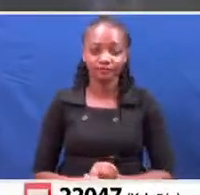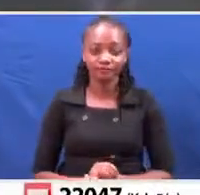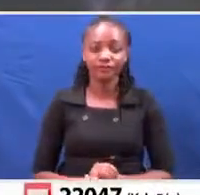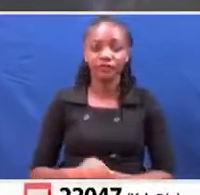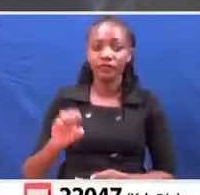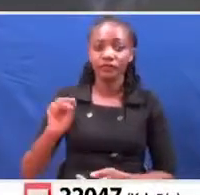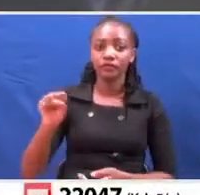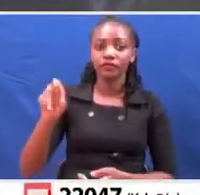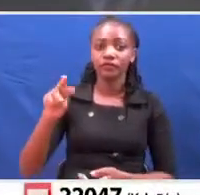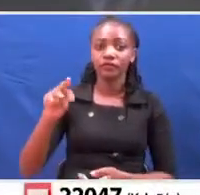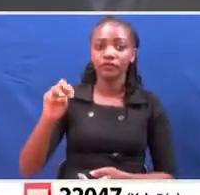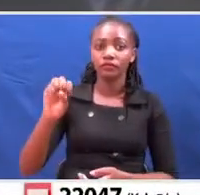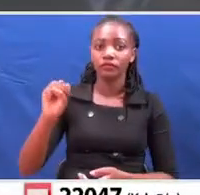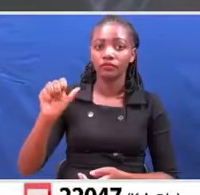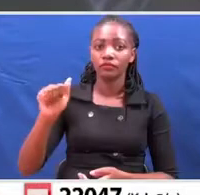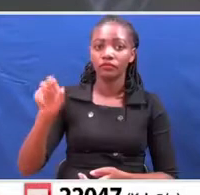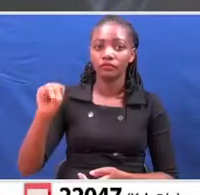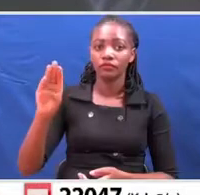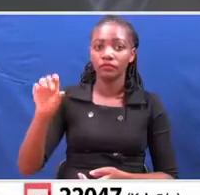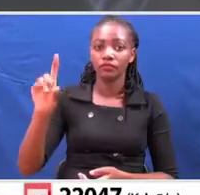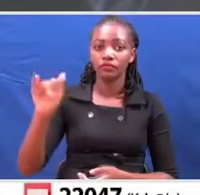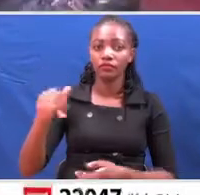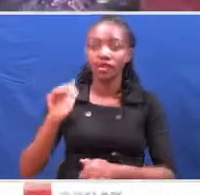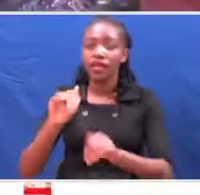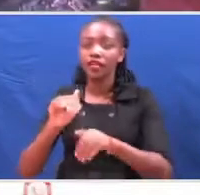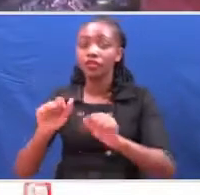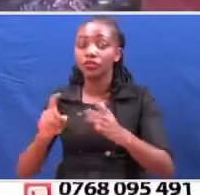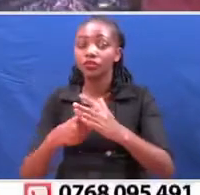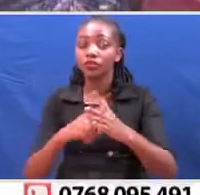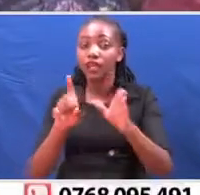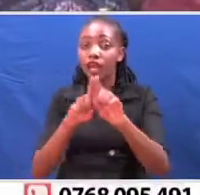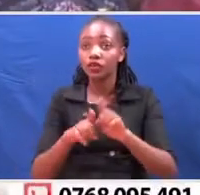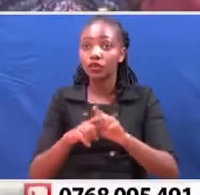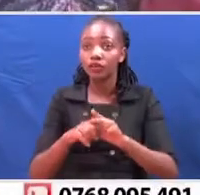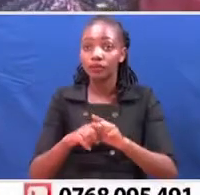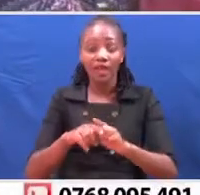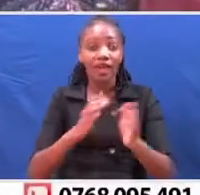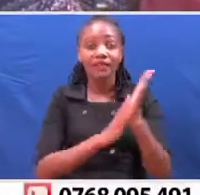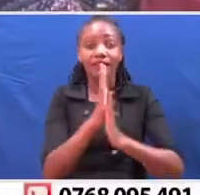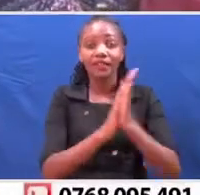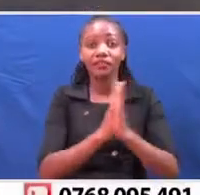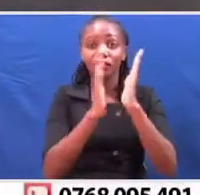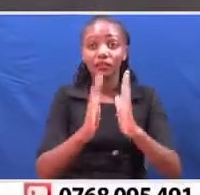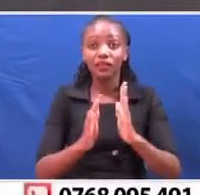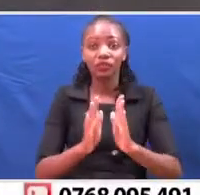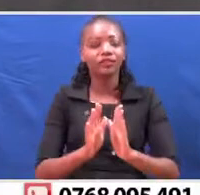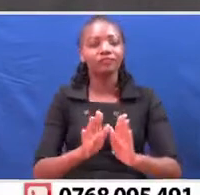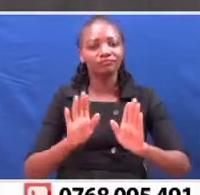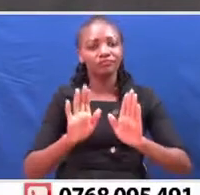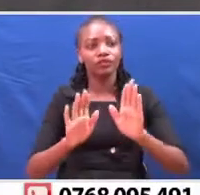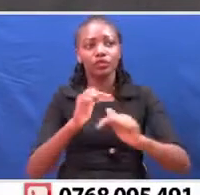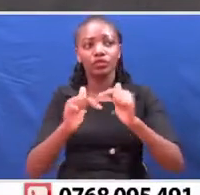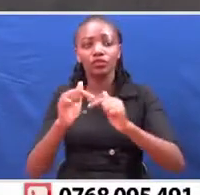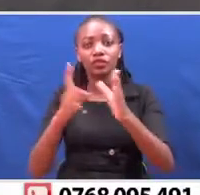Msambweni parliamentary by-elections have entered the home stretch, and the candidates are not leaving anything to chance.